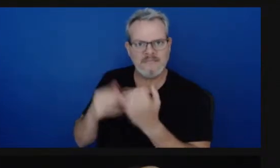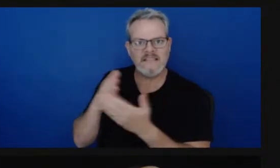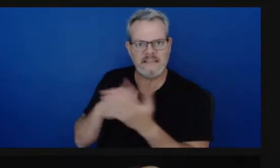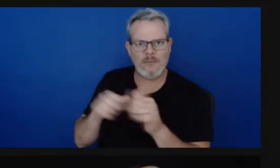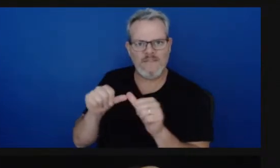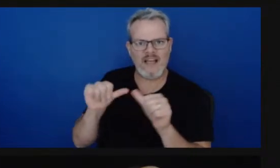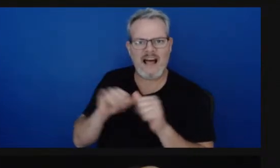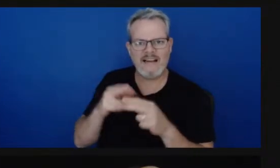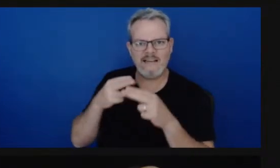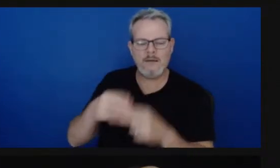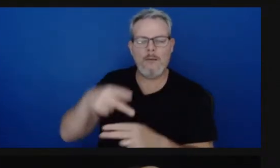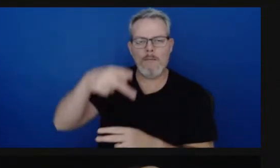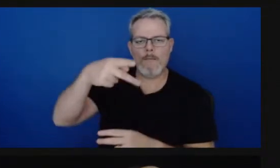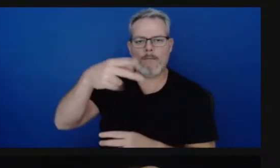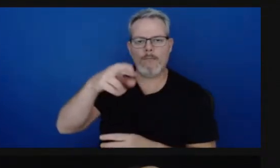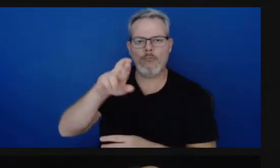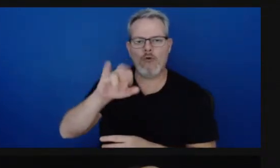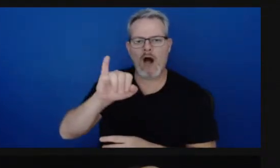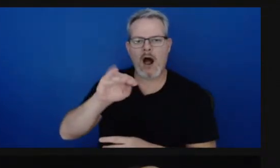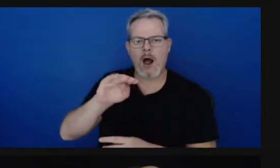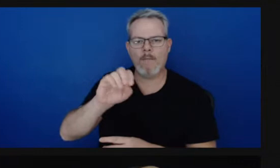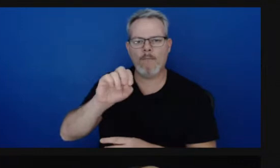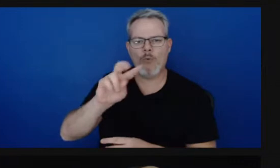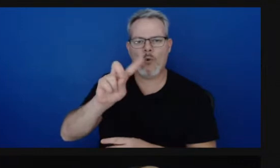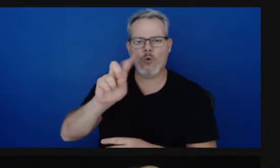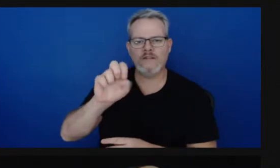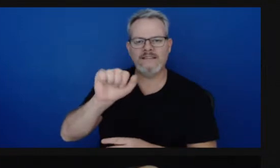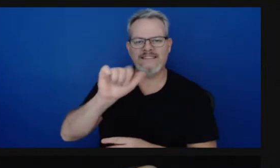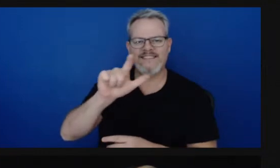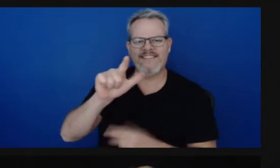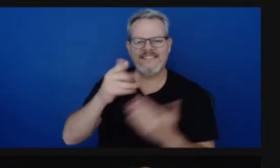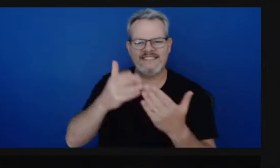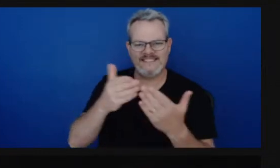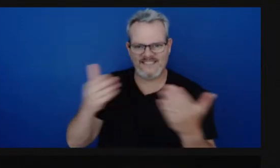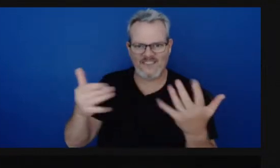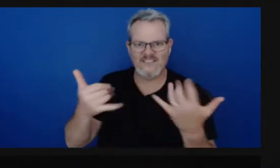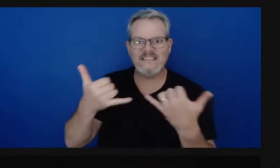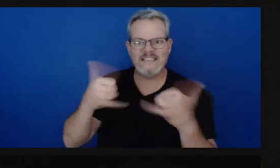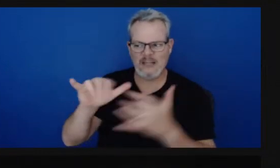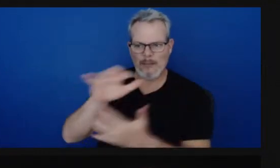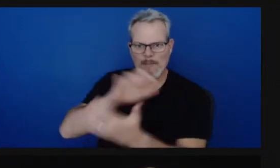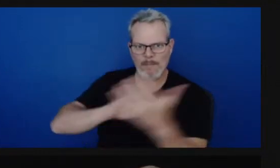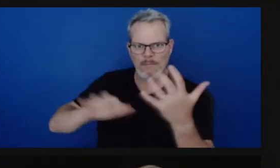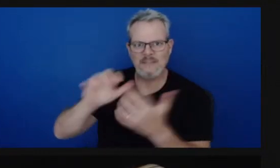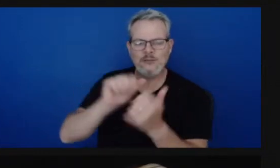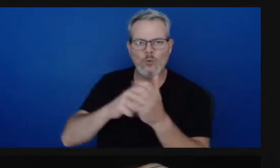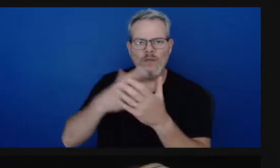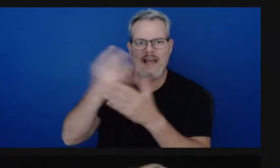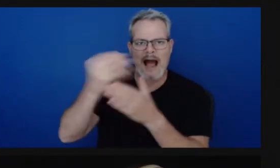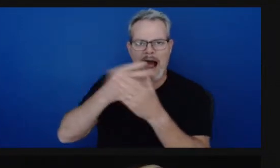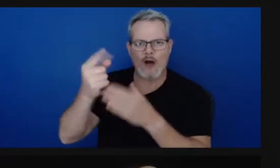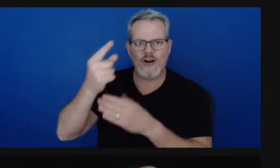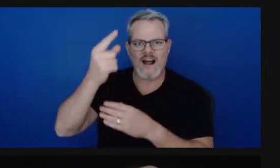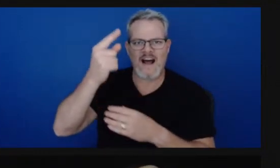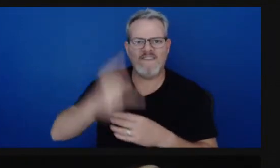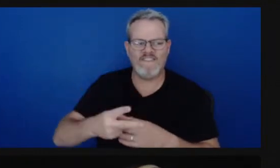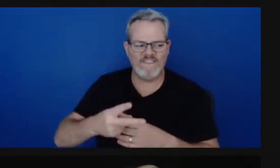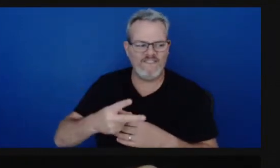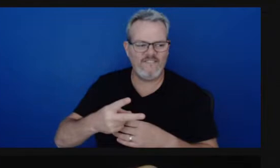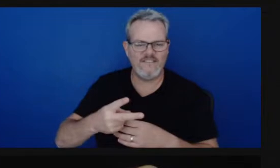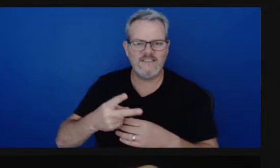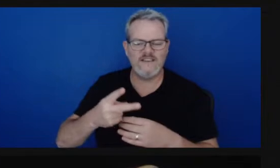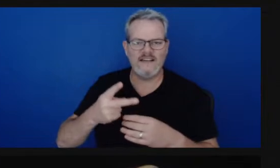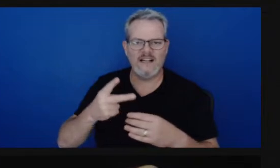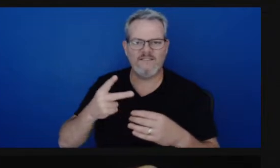from the beginning in there. And you do have some mixing, but it occurs in this outer half of the planet there, right? You see all this internal structure the